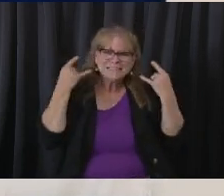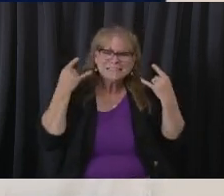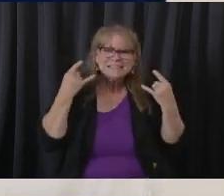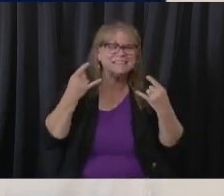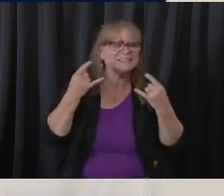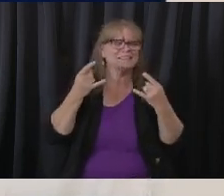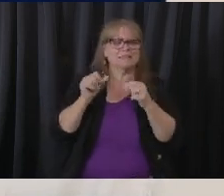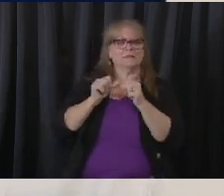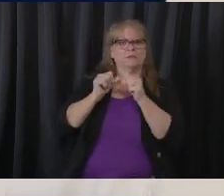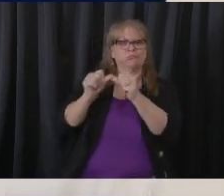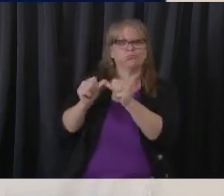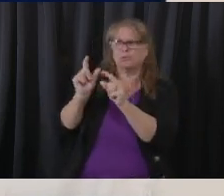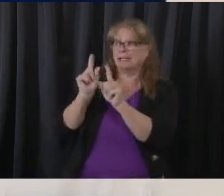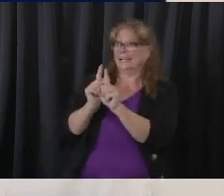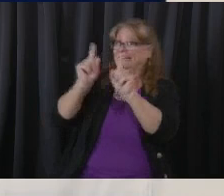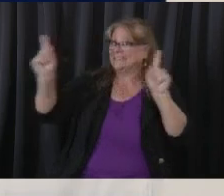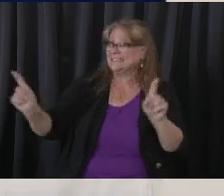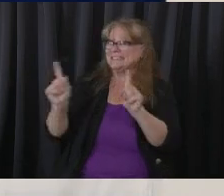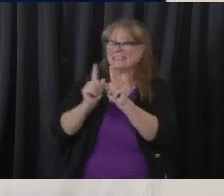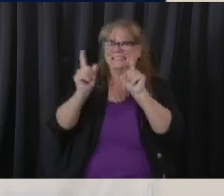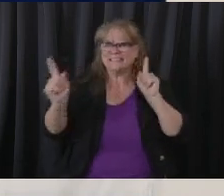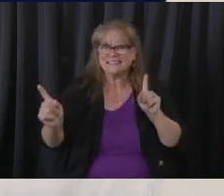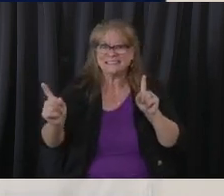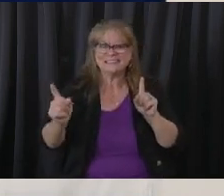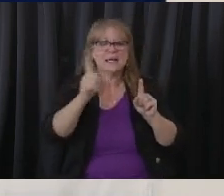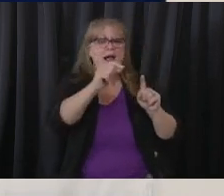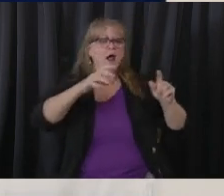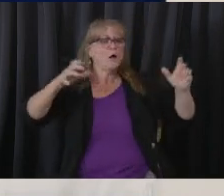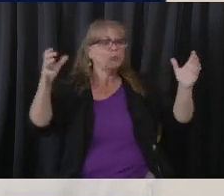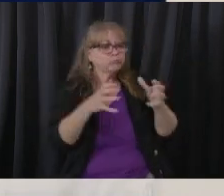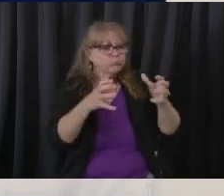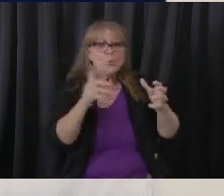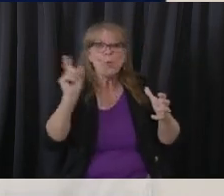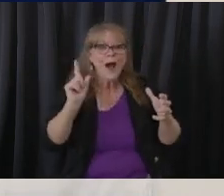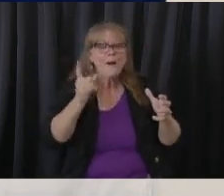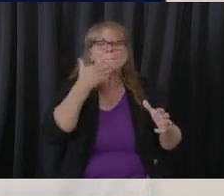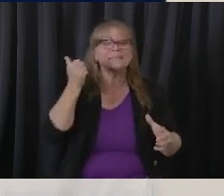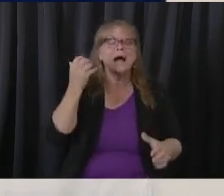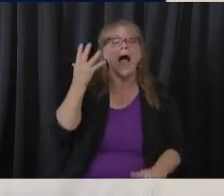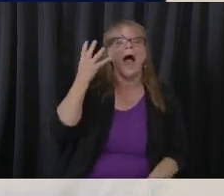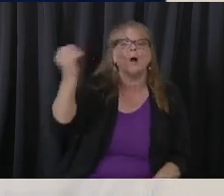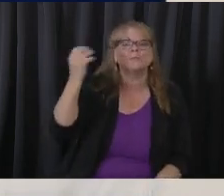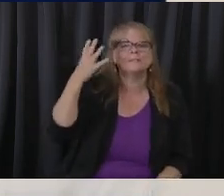can, avoiding large groups, washing hands frequently. And when we do